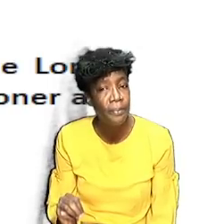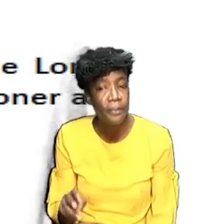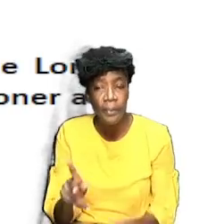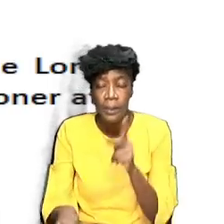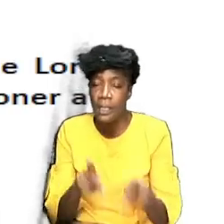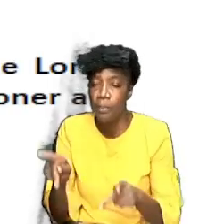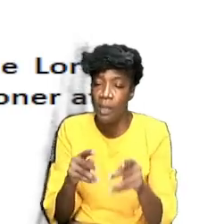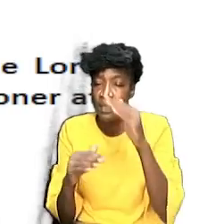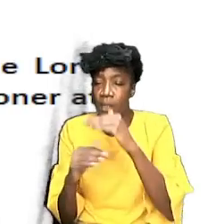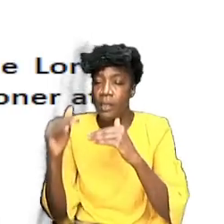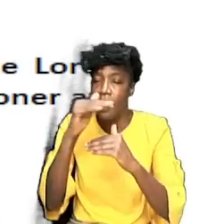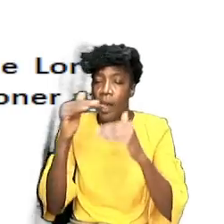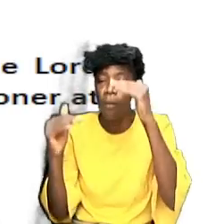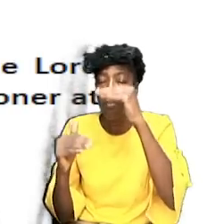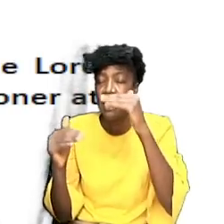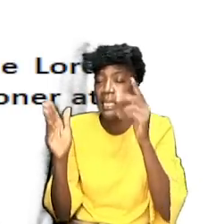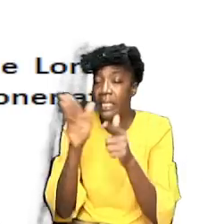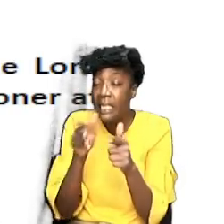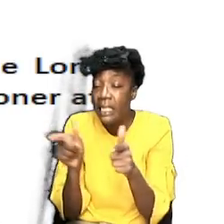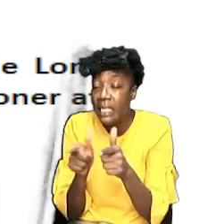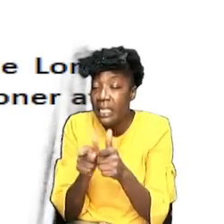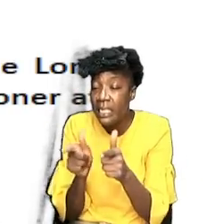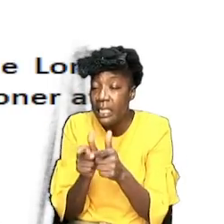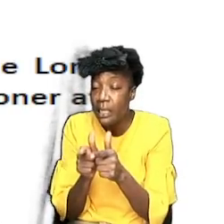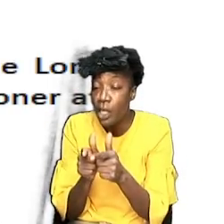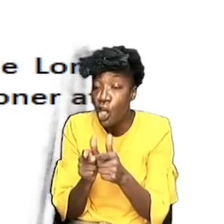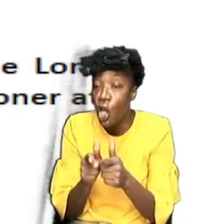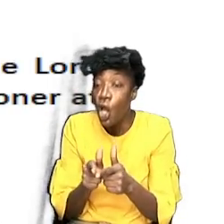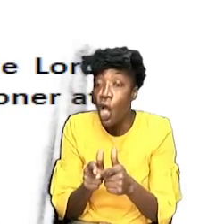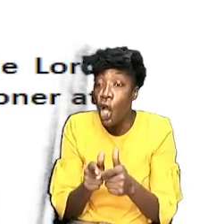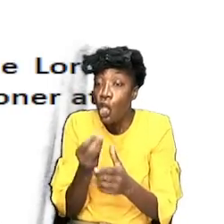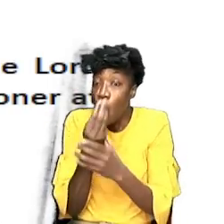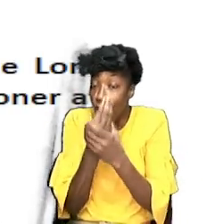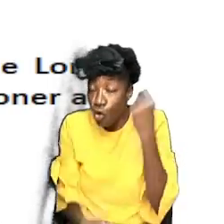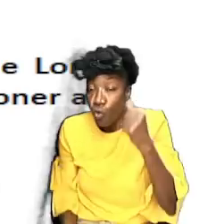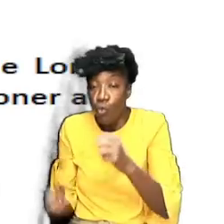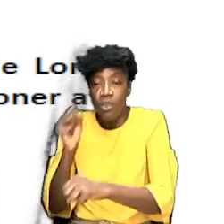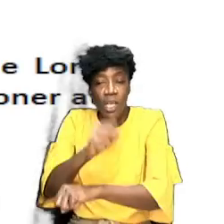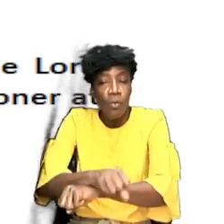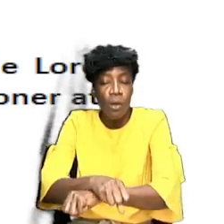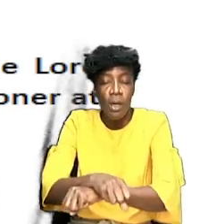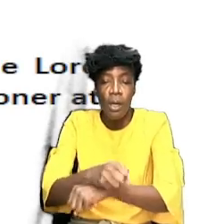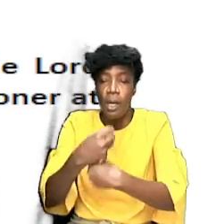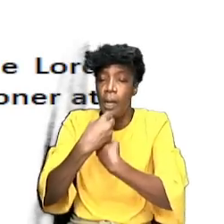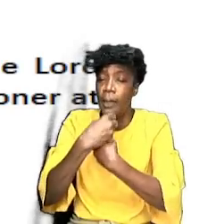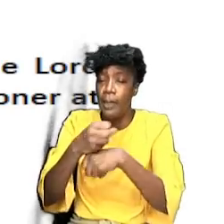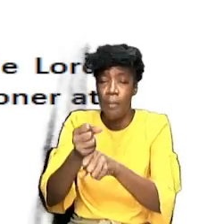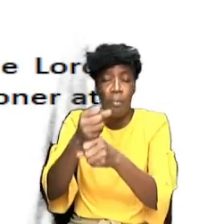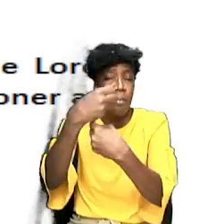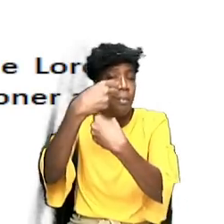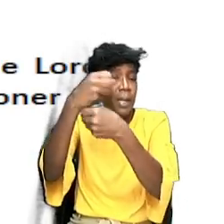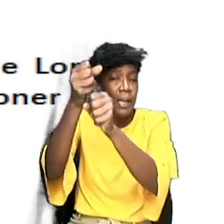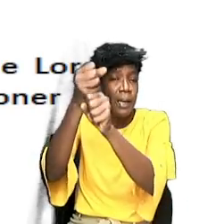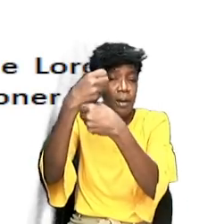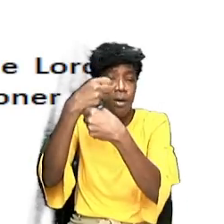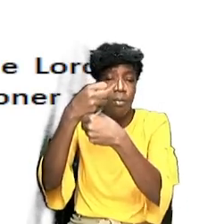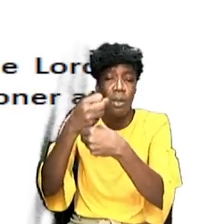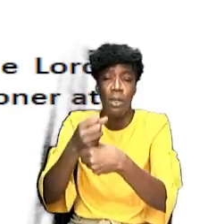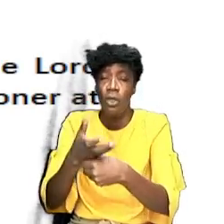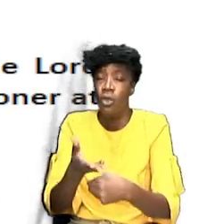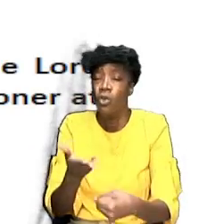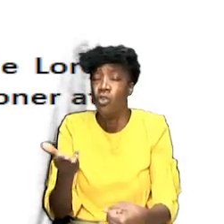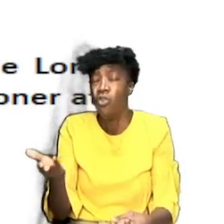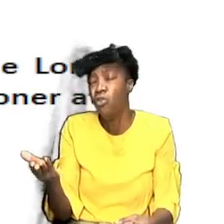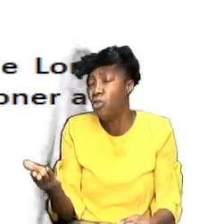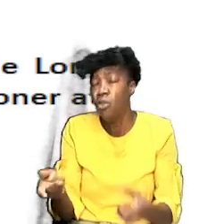built these silversmiths were losing work, praise God. And they set up a big issue in the temple,